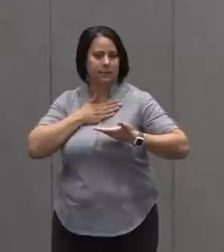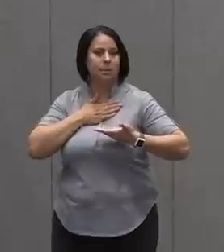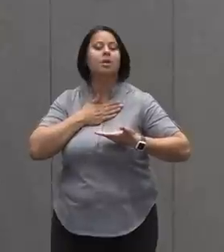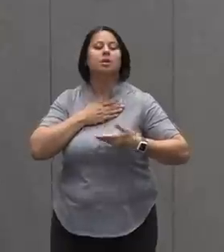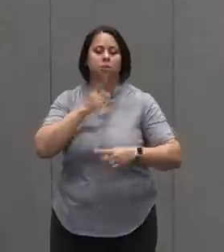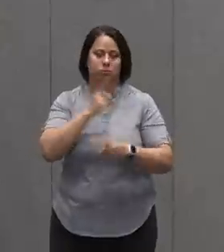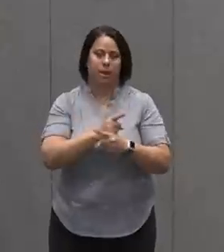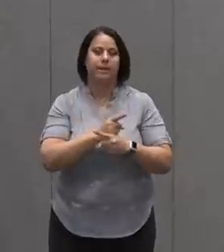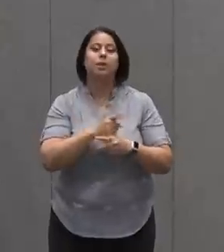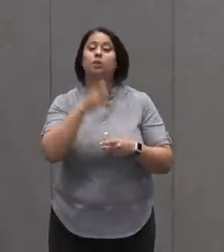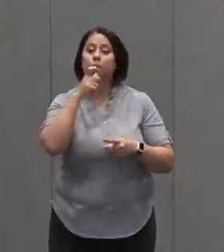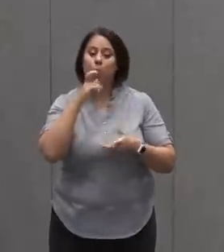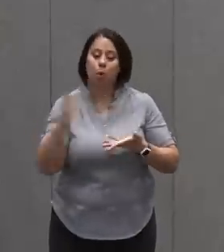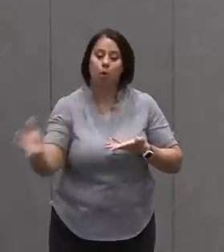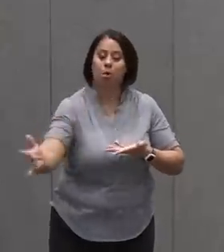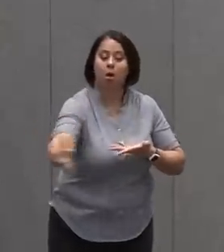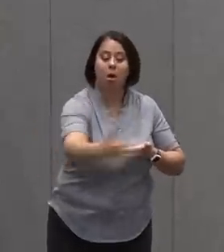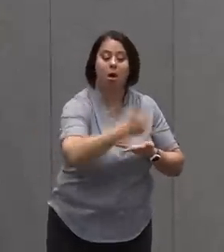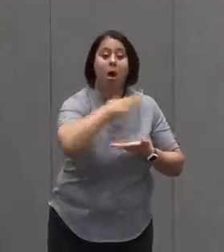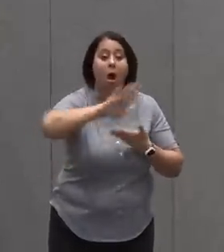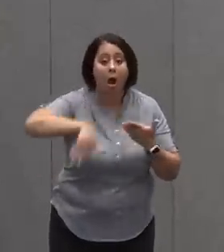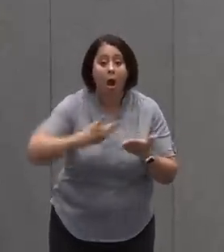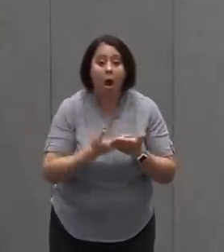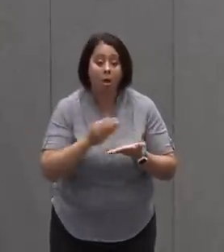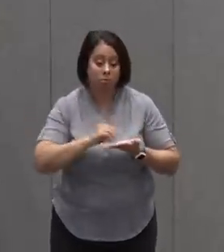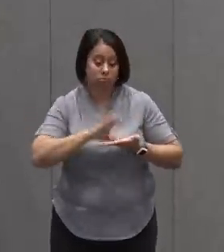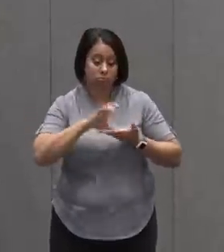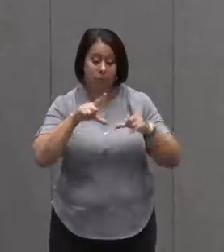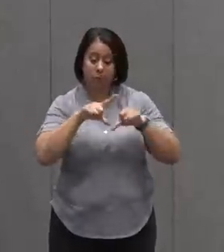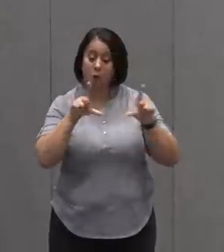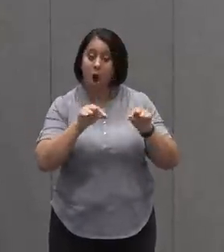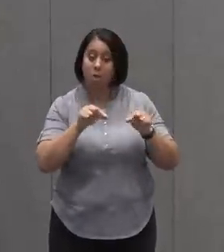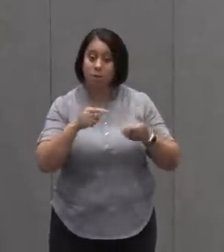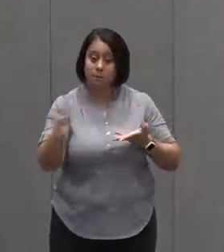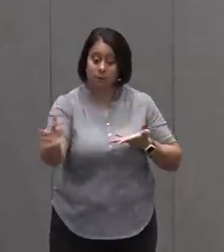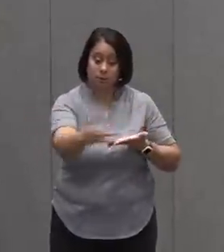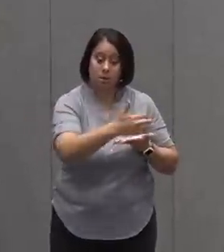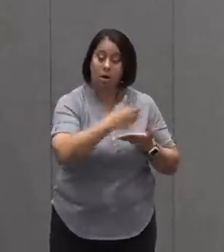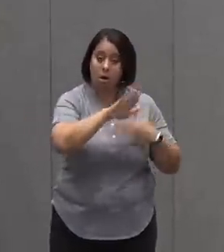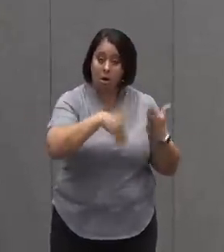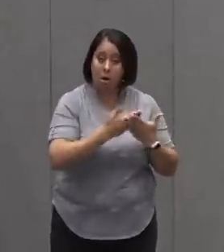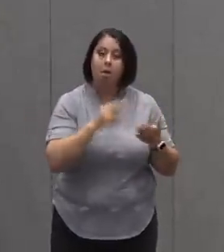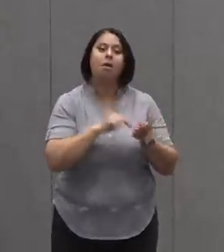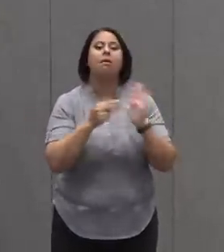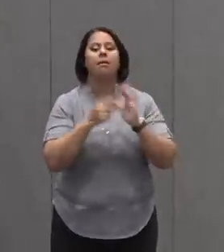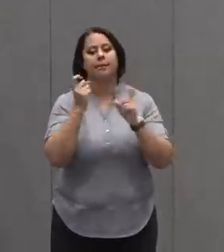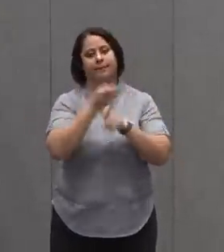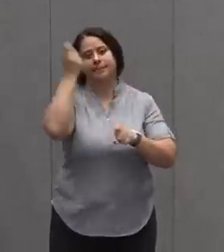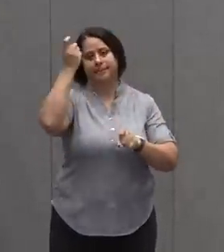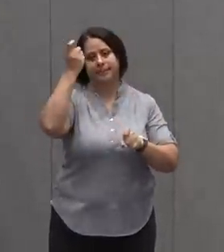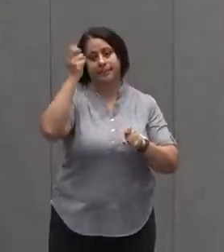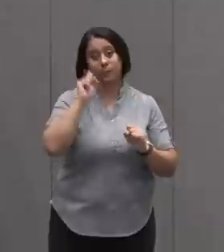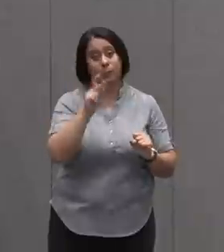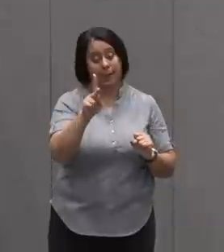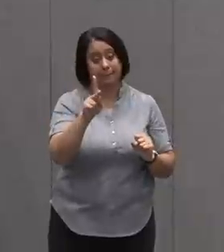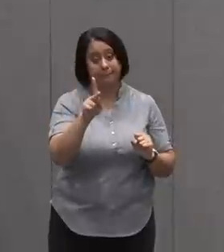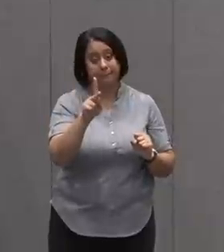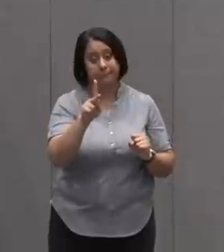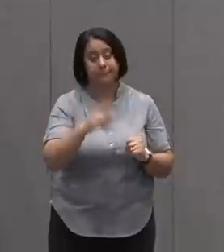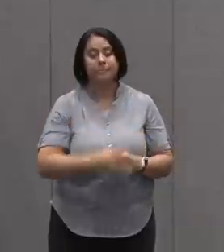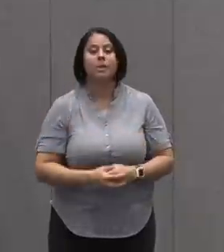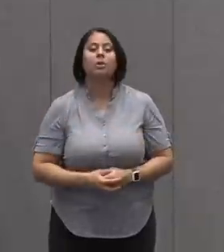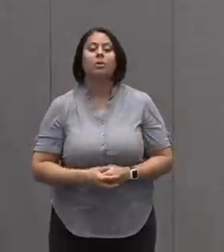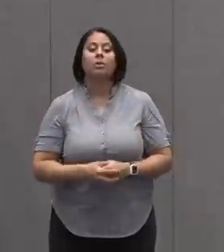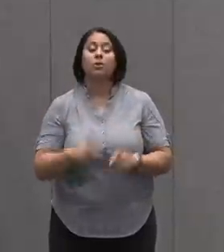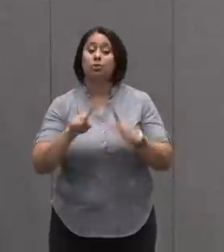all the cards at the end is, of course, going to be the winner. Like, we'll see how that works out. So once you get those cards, you want to shuffle